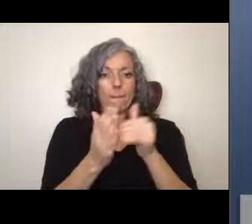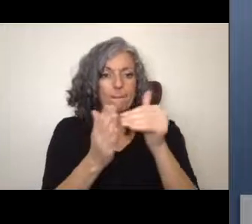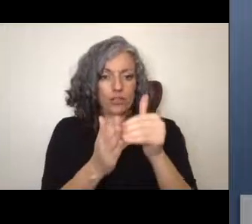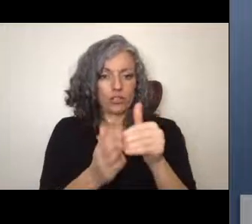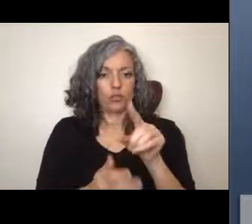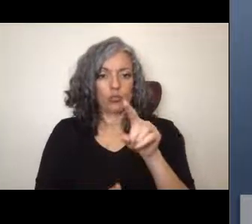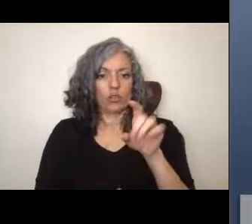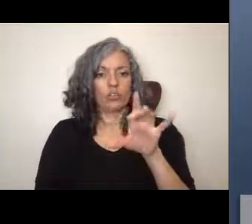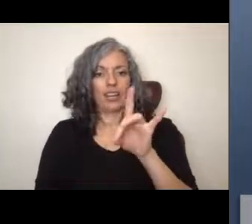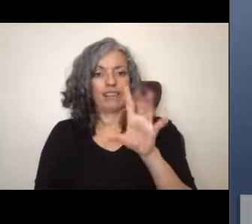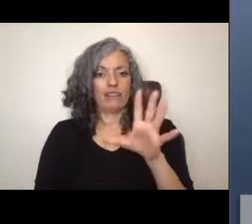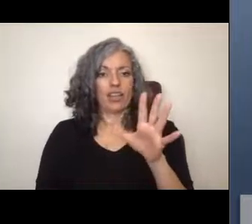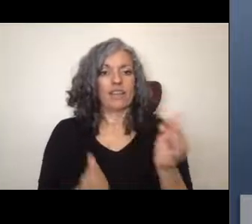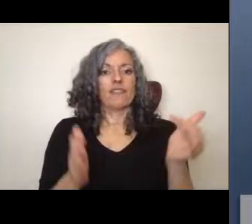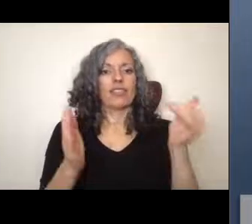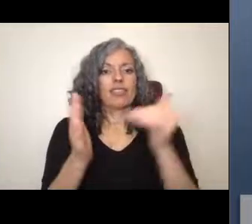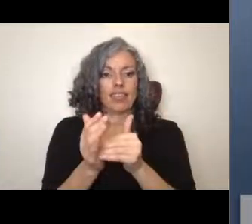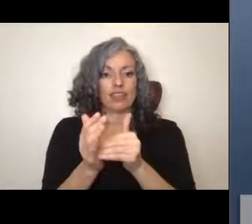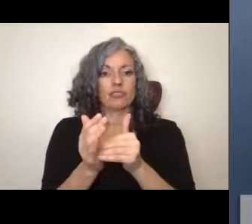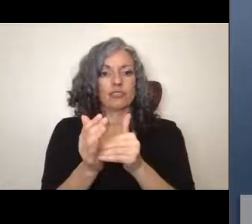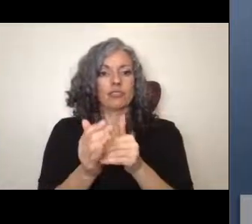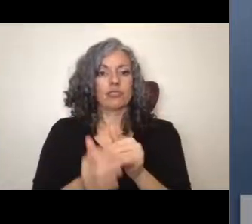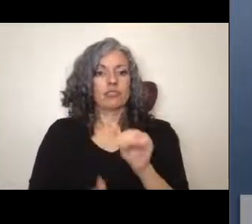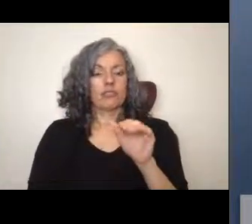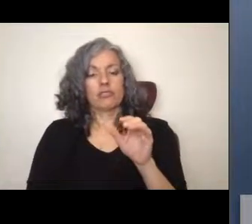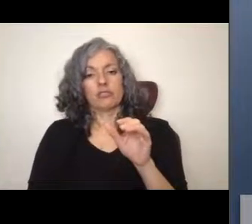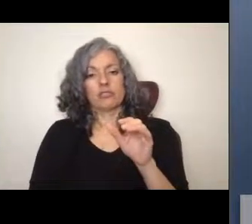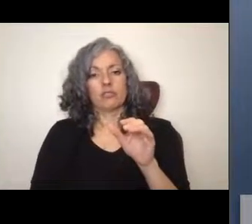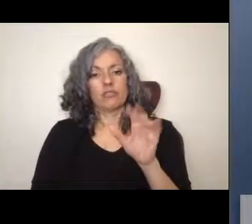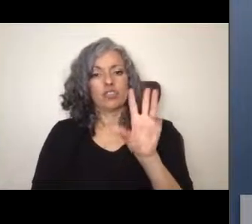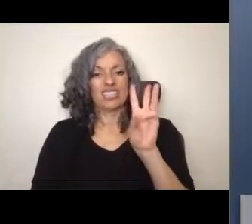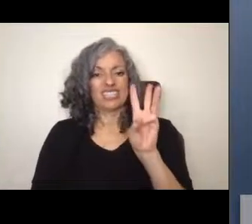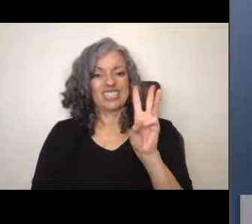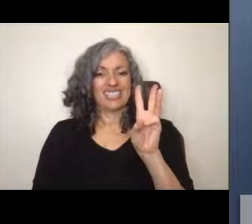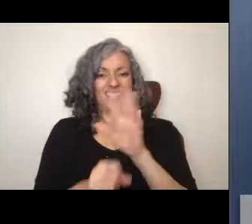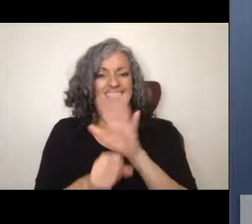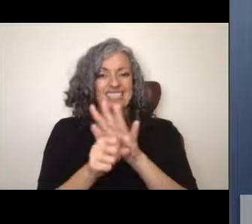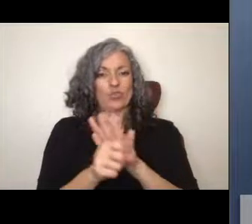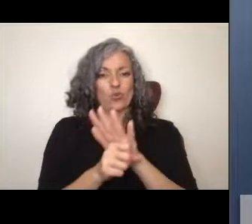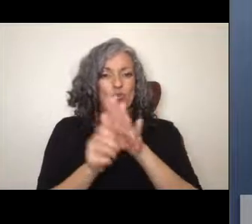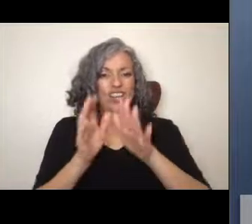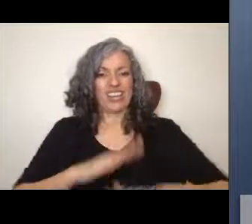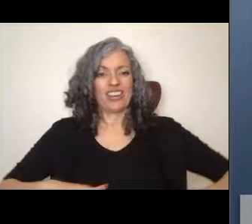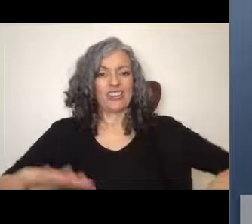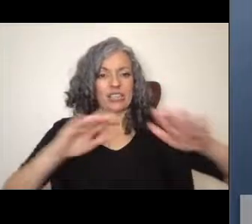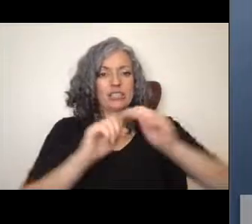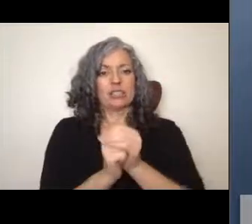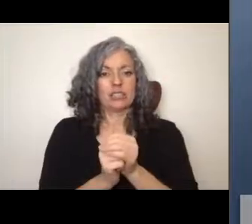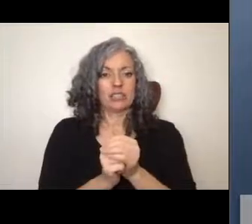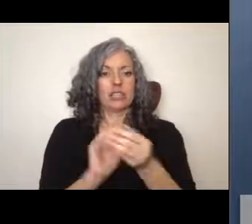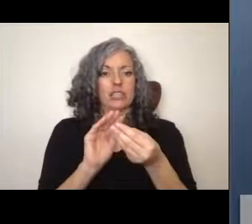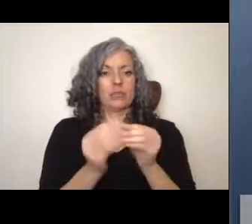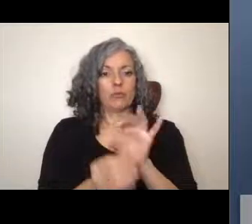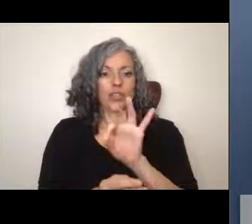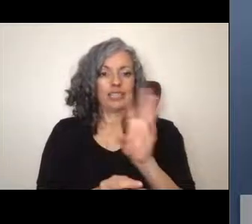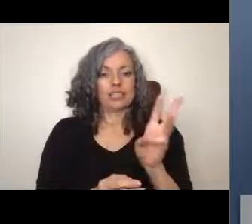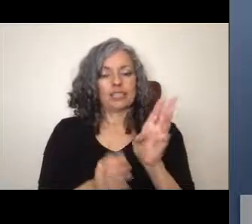$1,885,000 to 6 locally administered STIP projects. And finally, tab 96 requests to advance